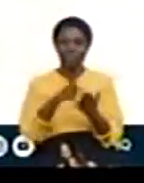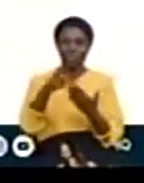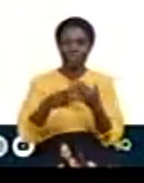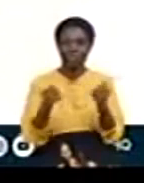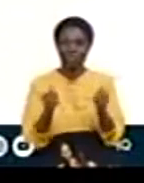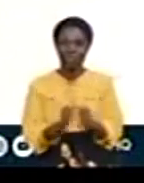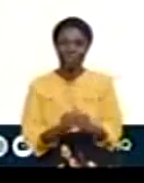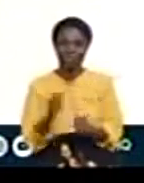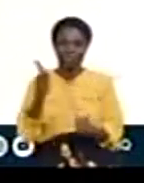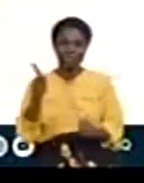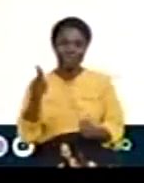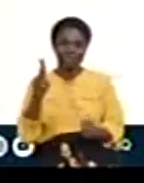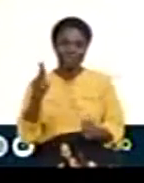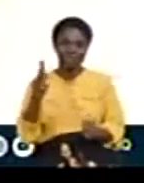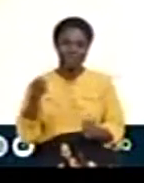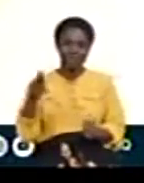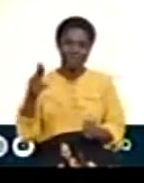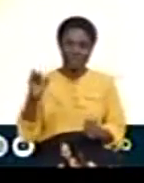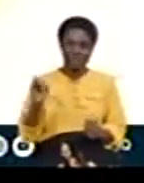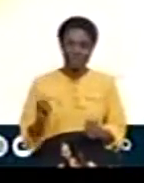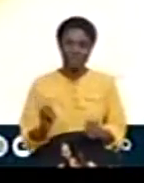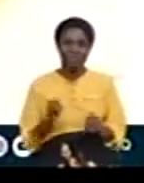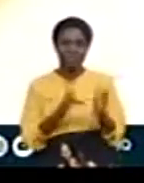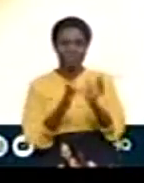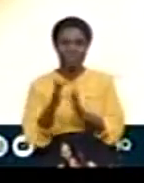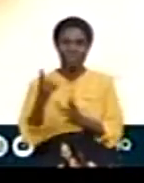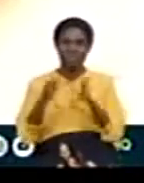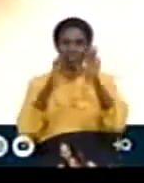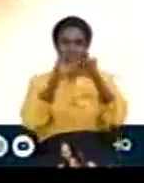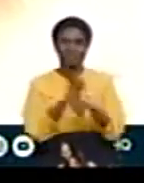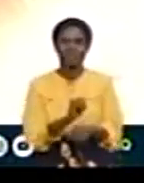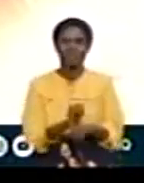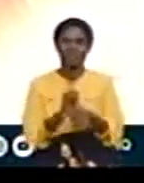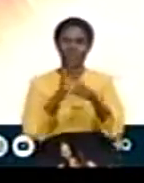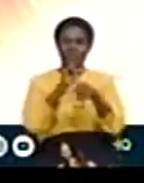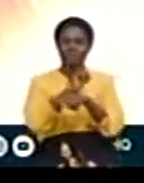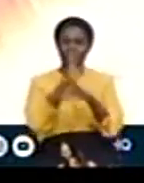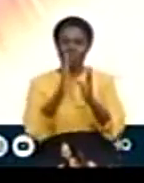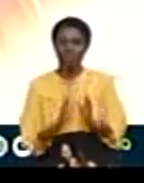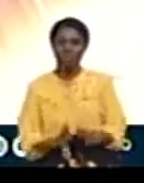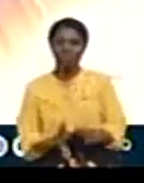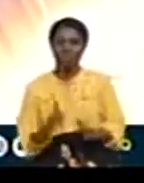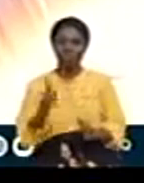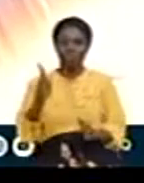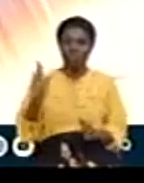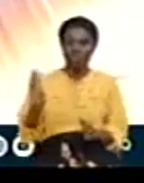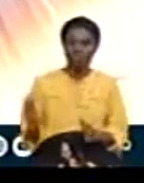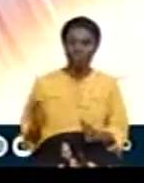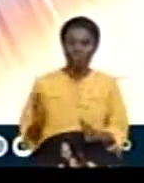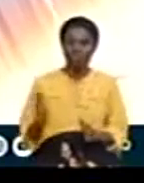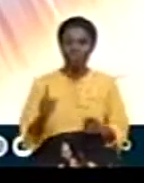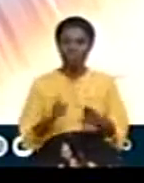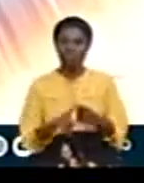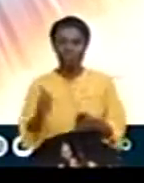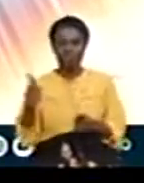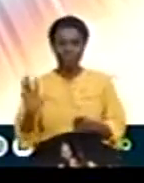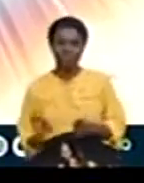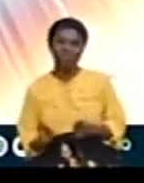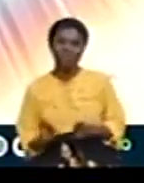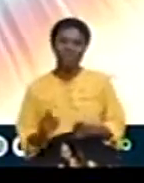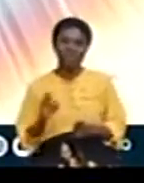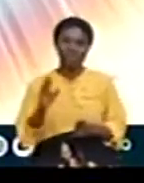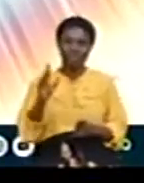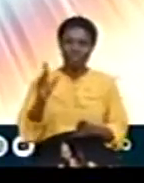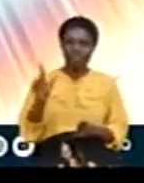Worker. From August 24th to 29th, 2023, the crusade will hold at